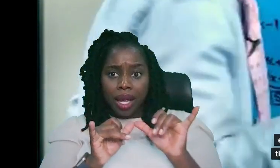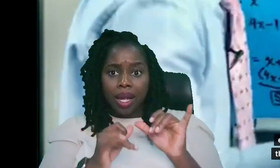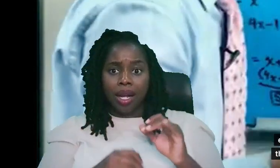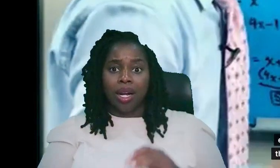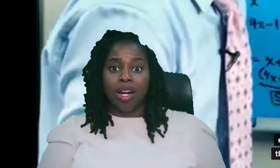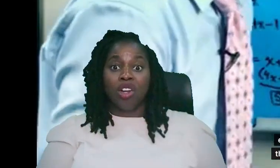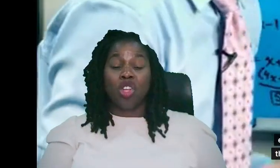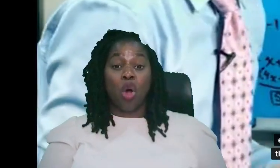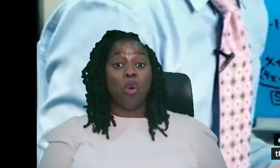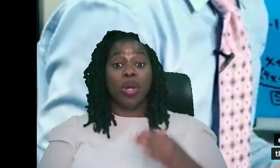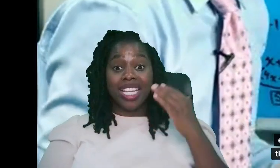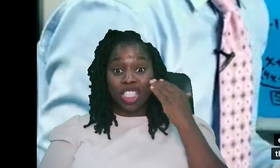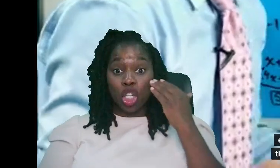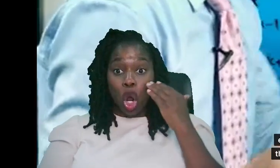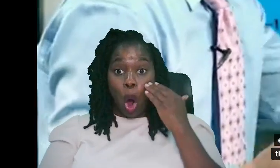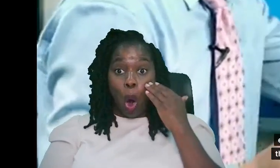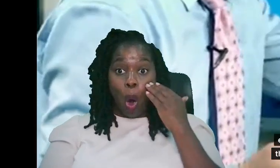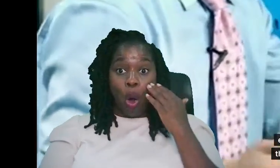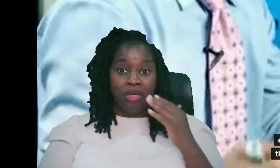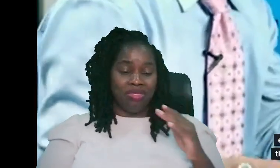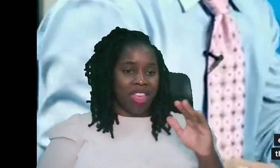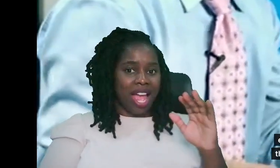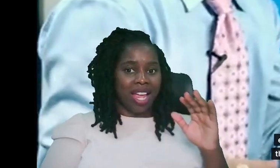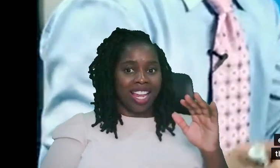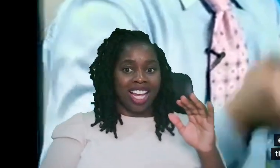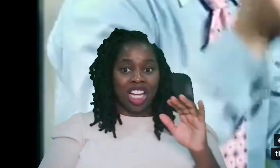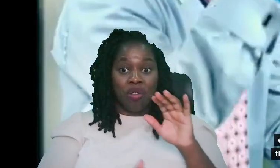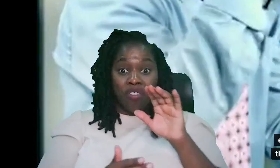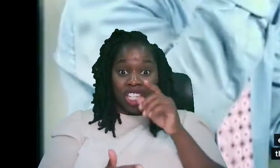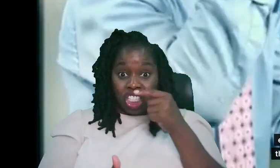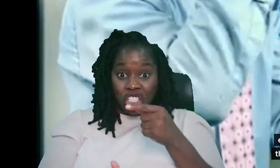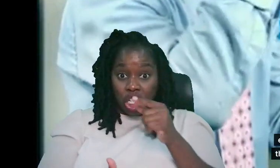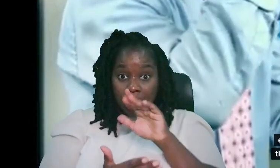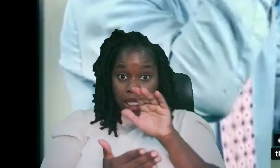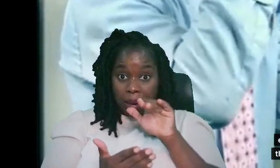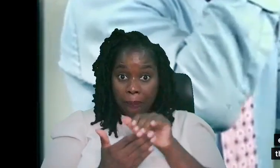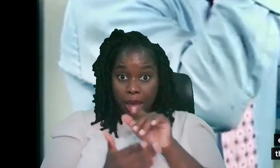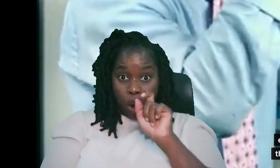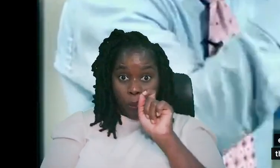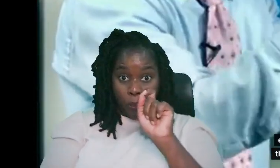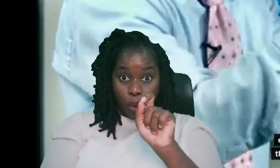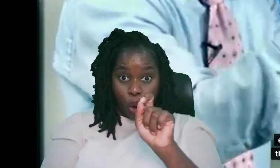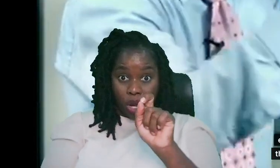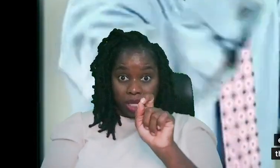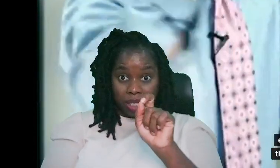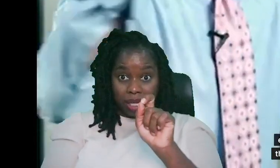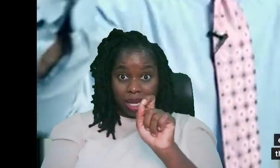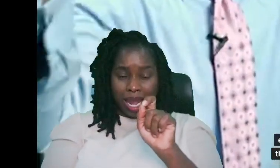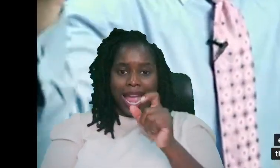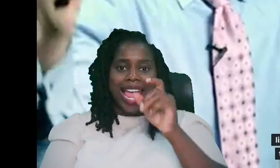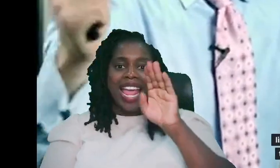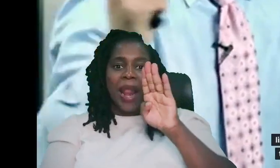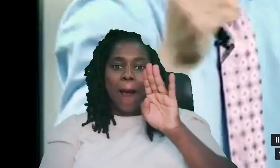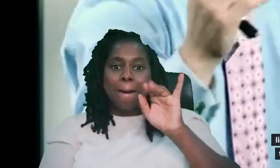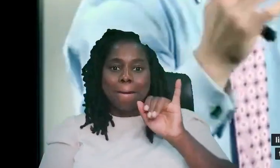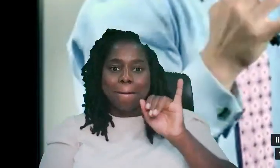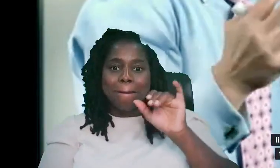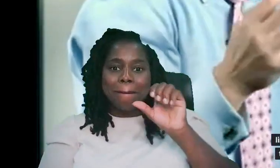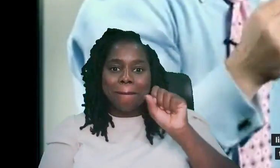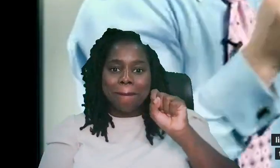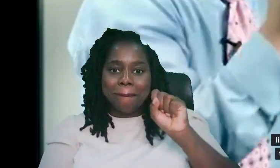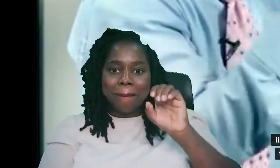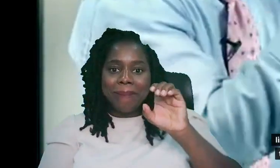segments equal to one another. Because G is the midpoint, meaning it bisects the line segment.